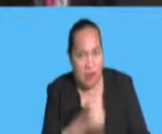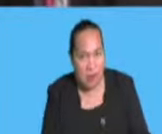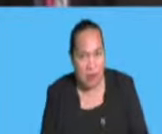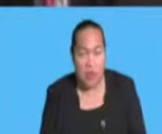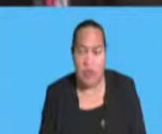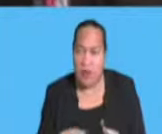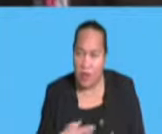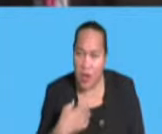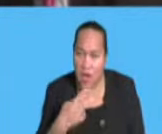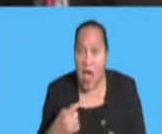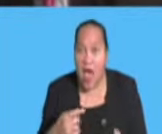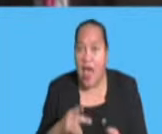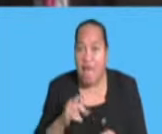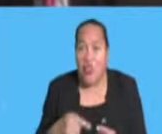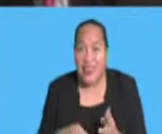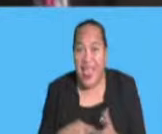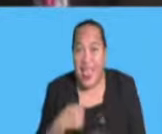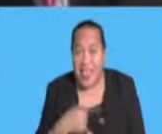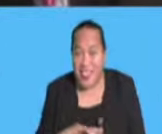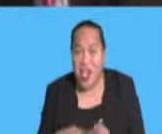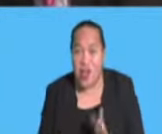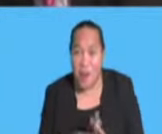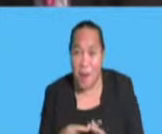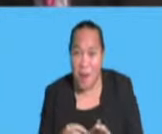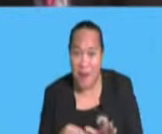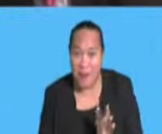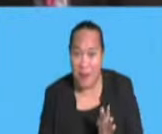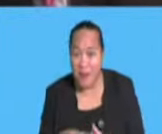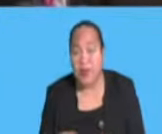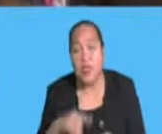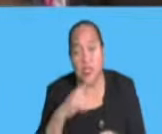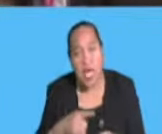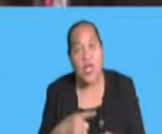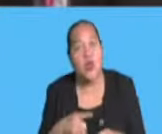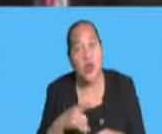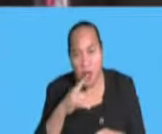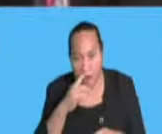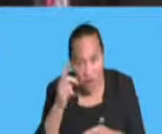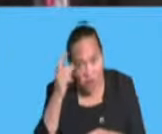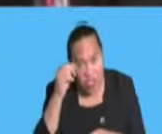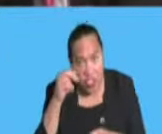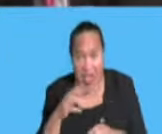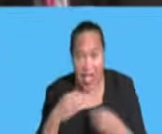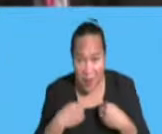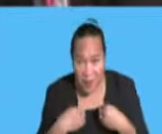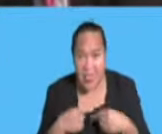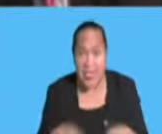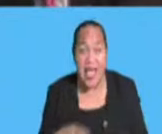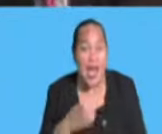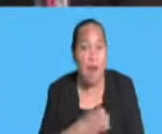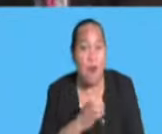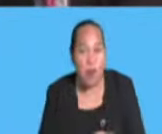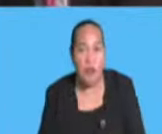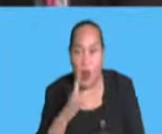tax rebates on the employer FNPF contribution. Mr. Speaker said this means Fijian companies and employers have an